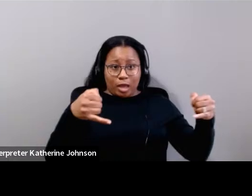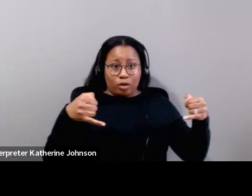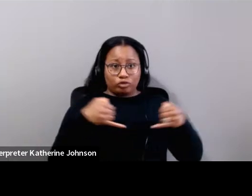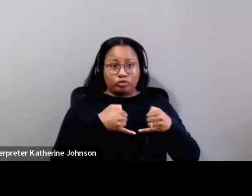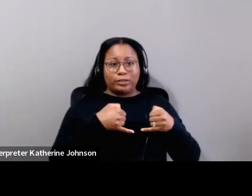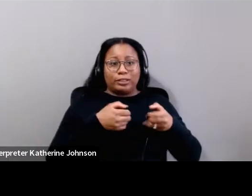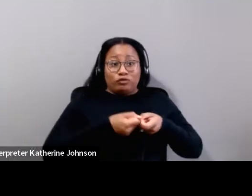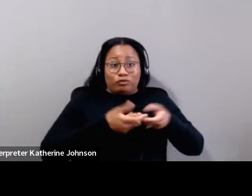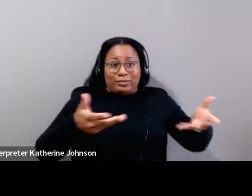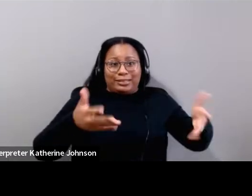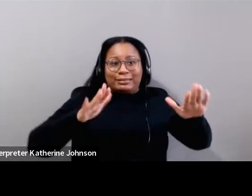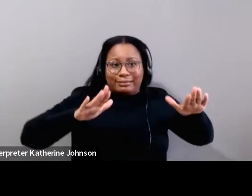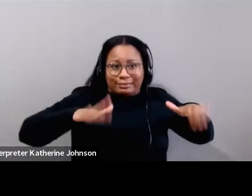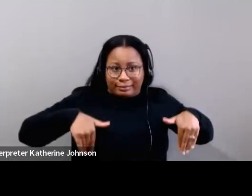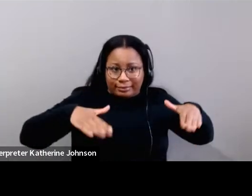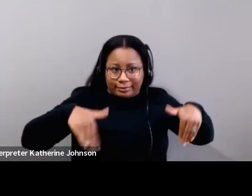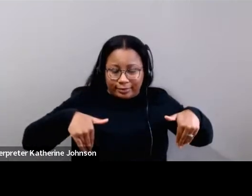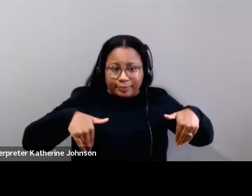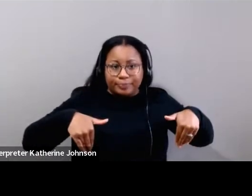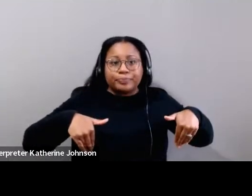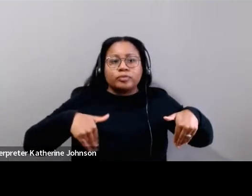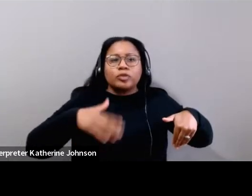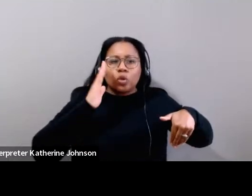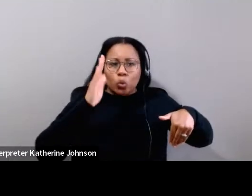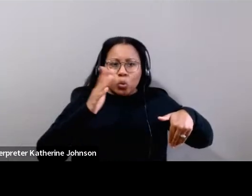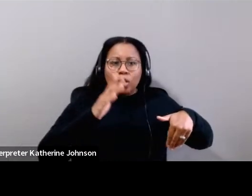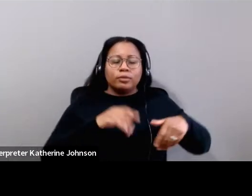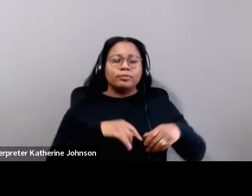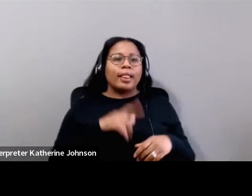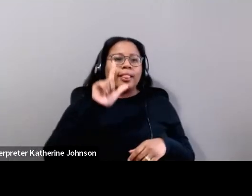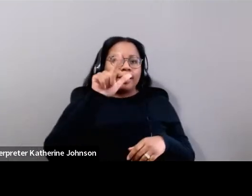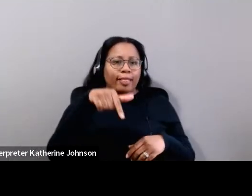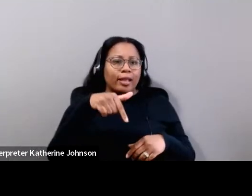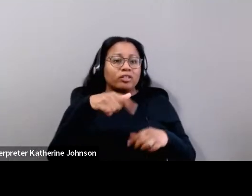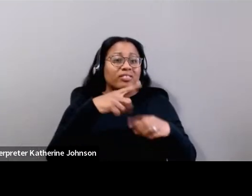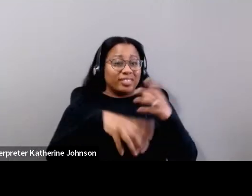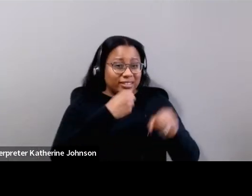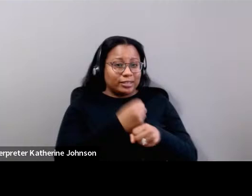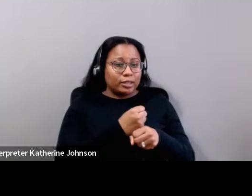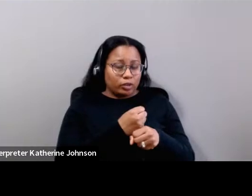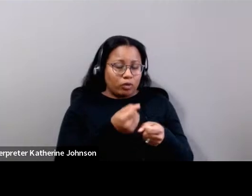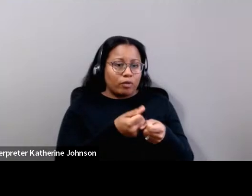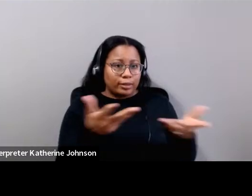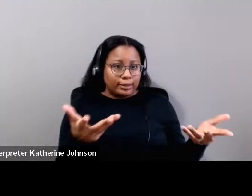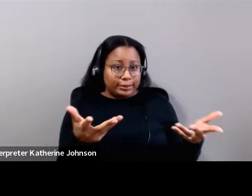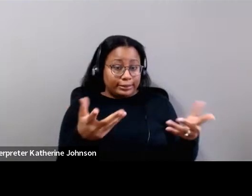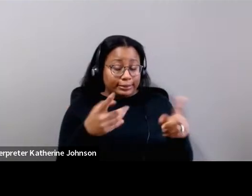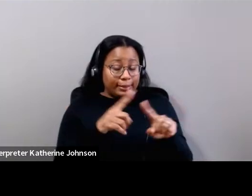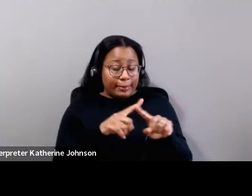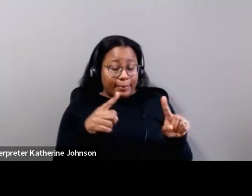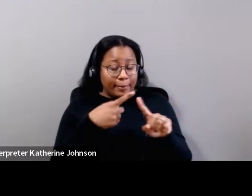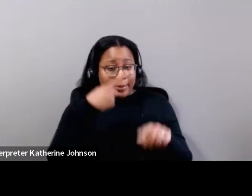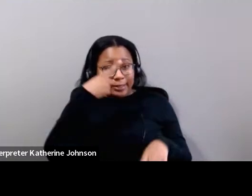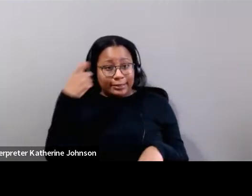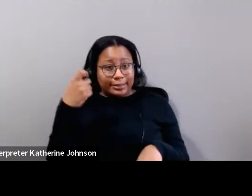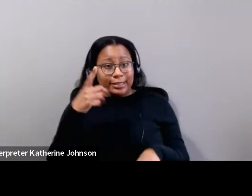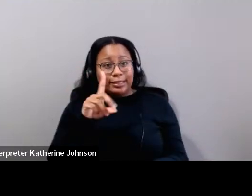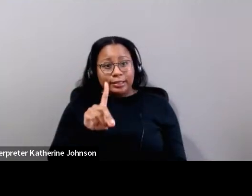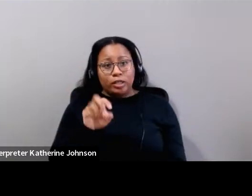with the data in the PUMA boundaries following that. Because the DRI has a mix